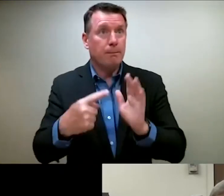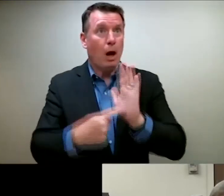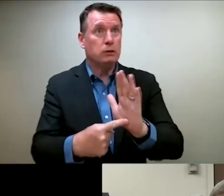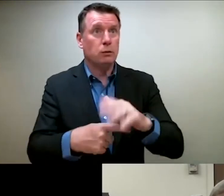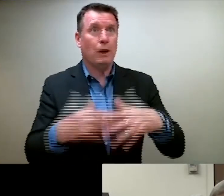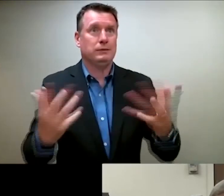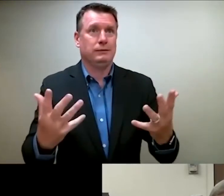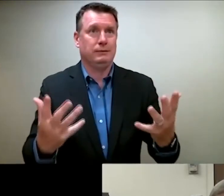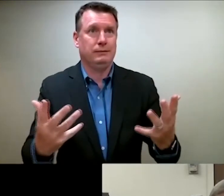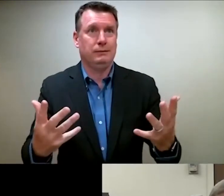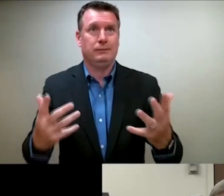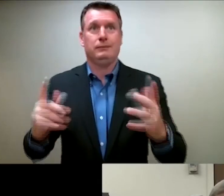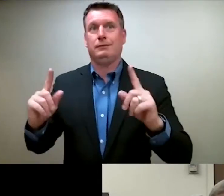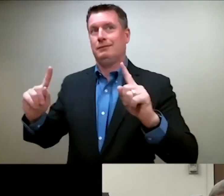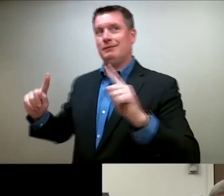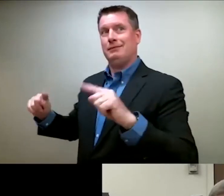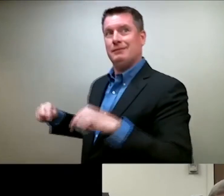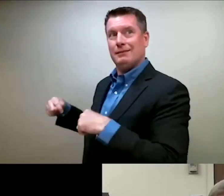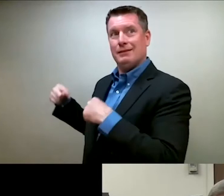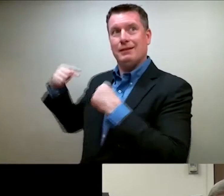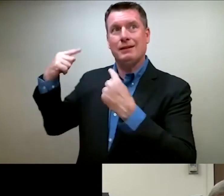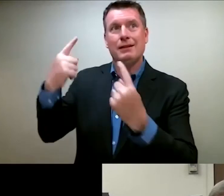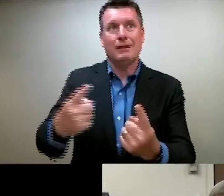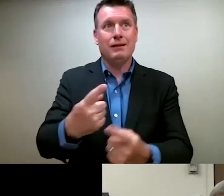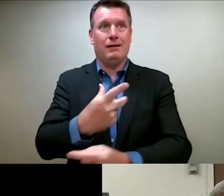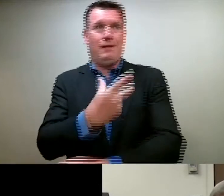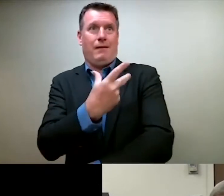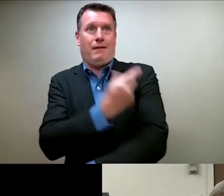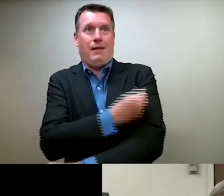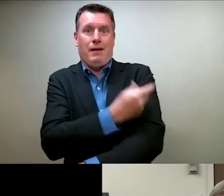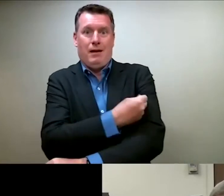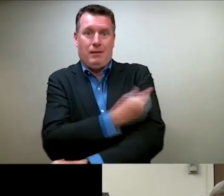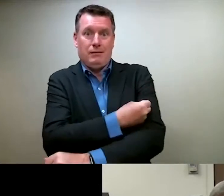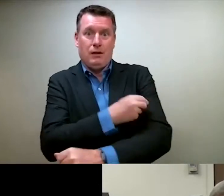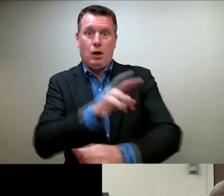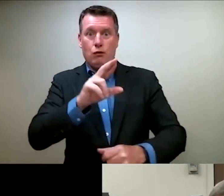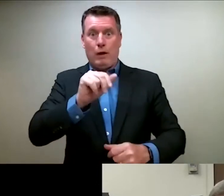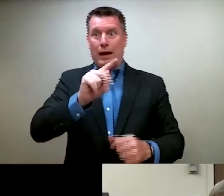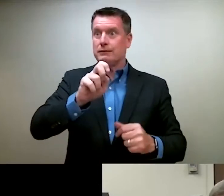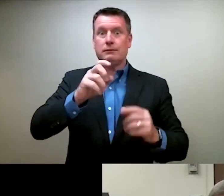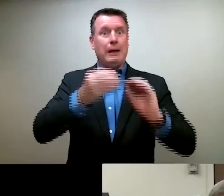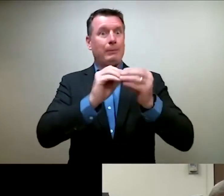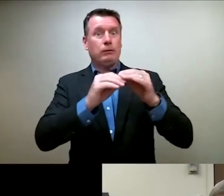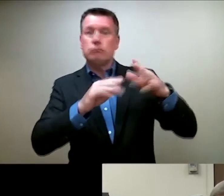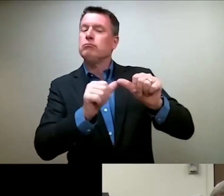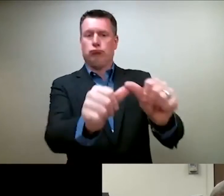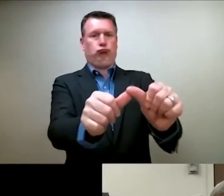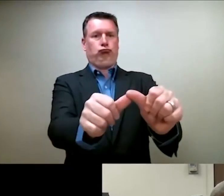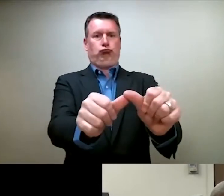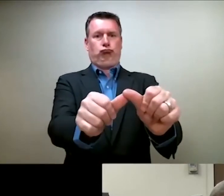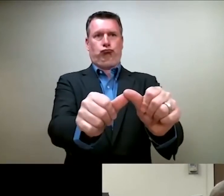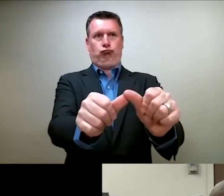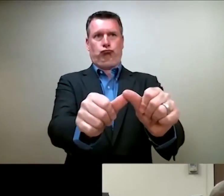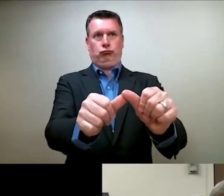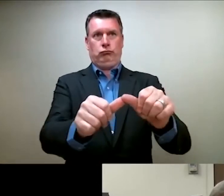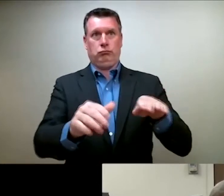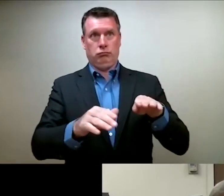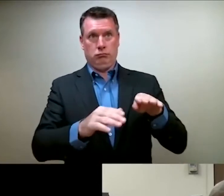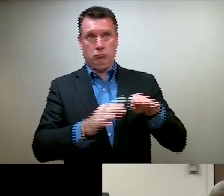rate of vaccination, it would cause the model to shift and less patients would be admitted to the